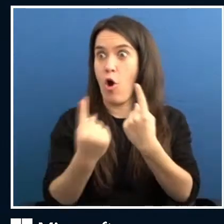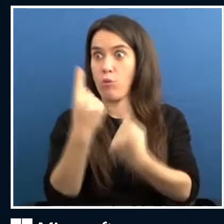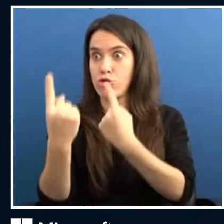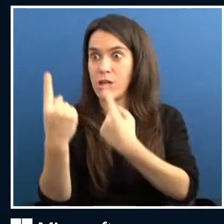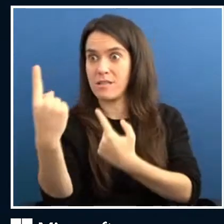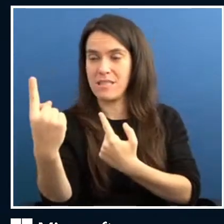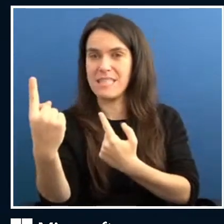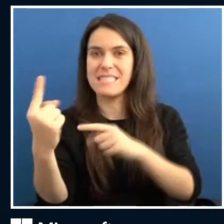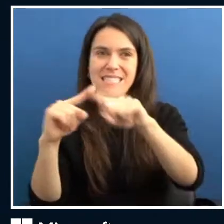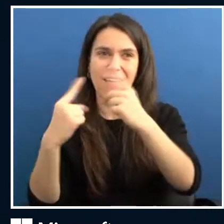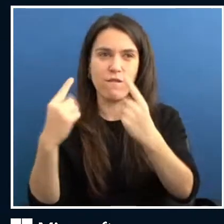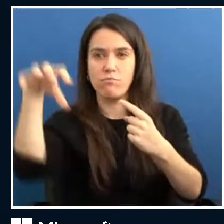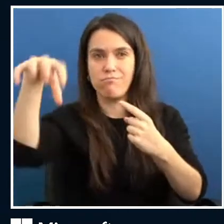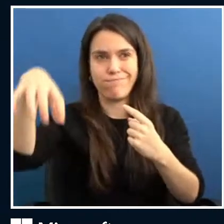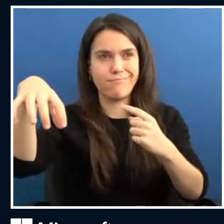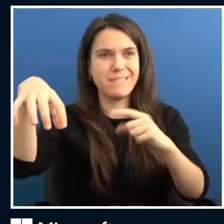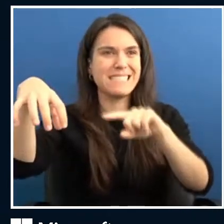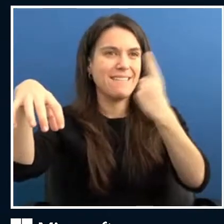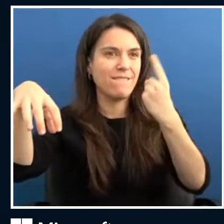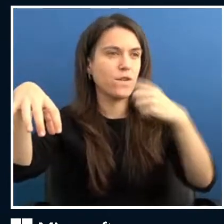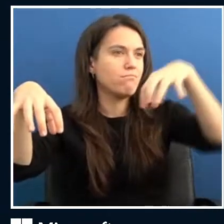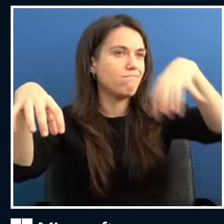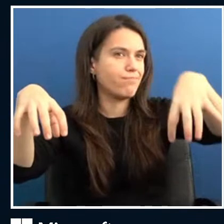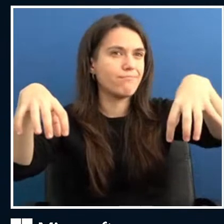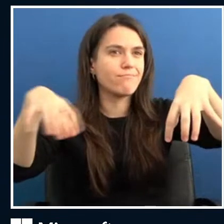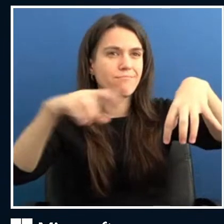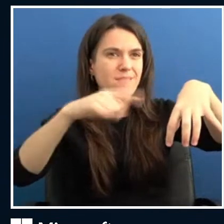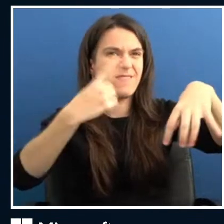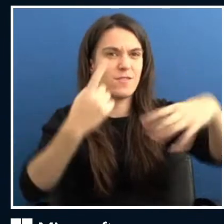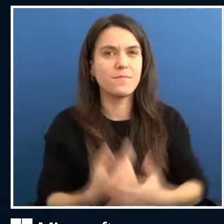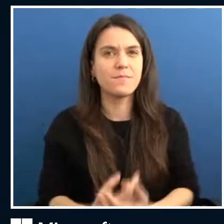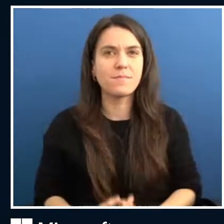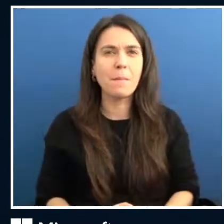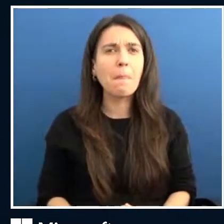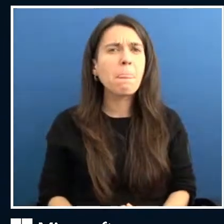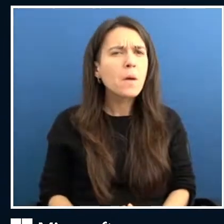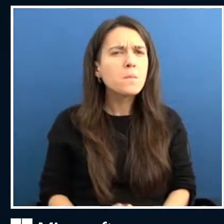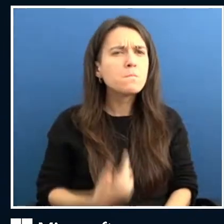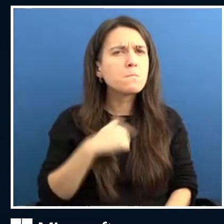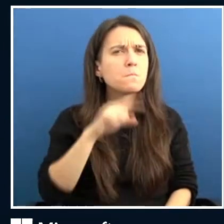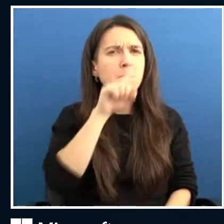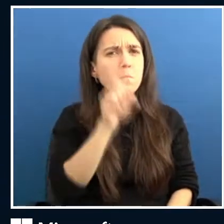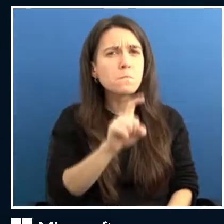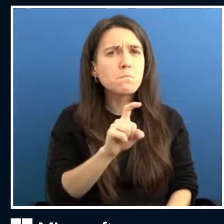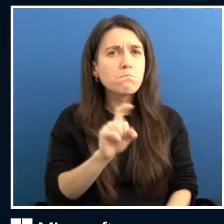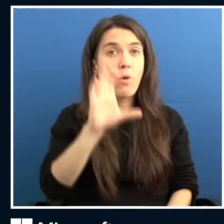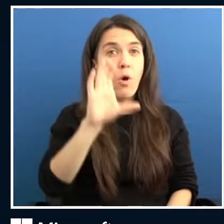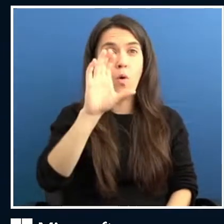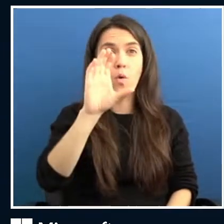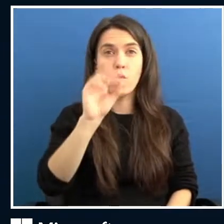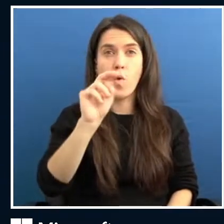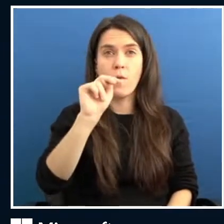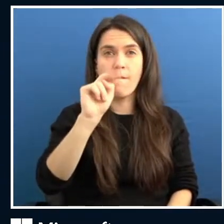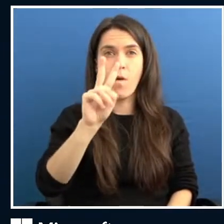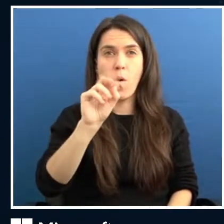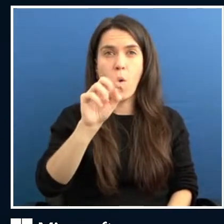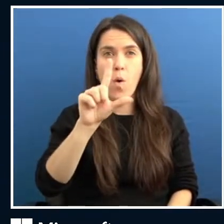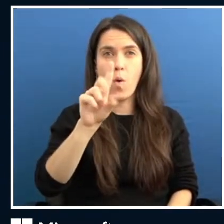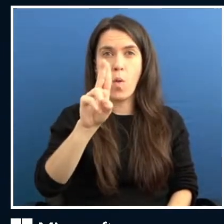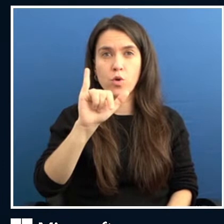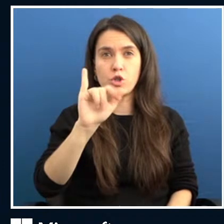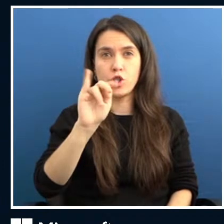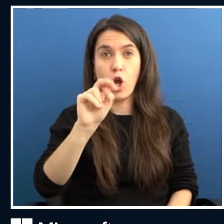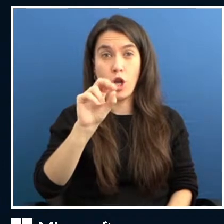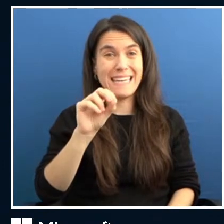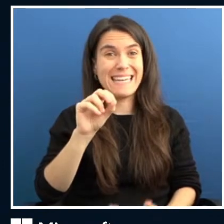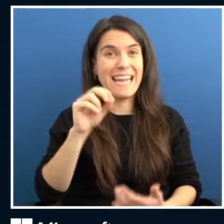the question is, can convolutional neural networks do this task? The answer is yes. And the way